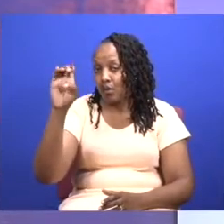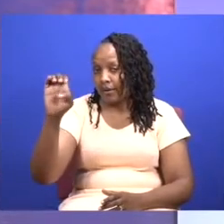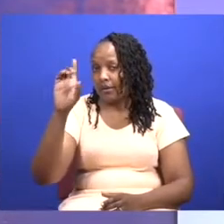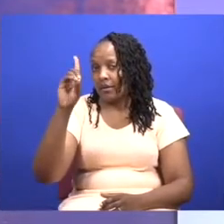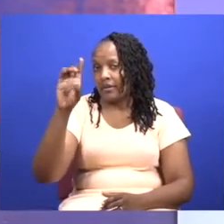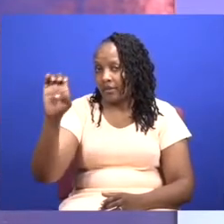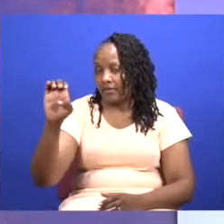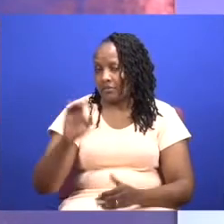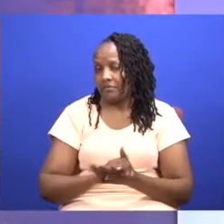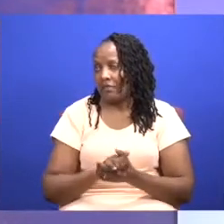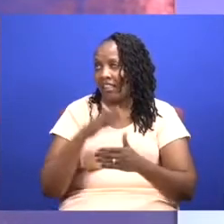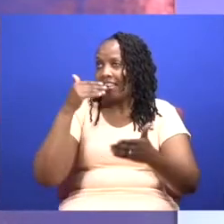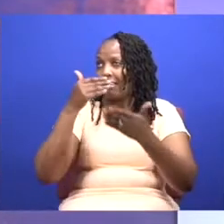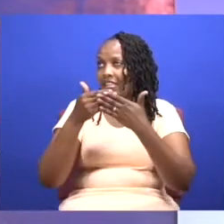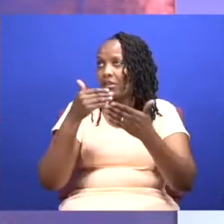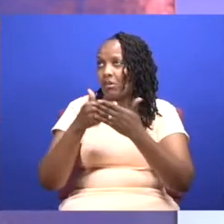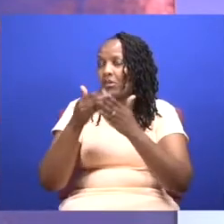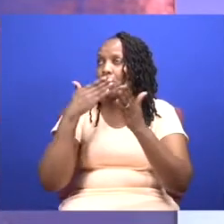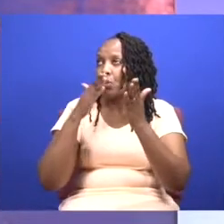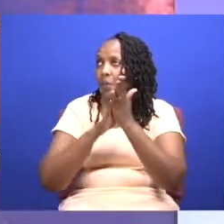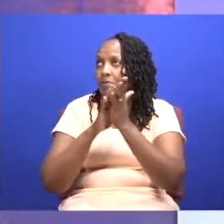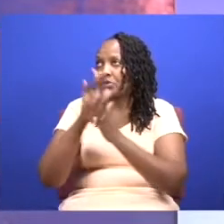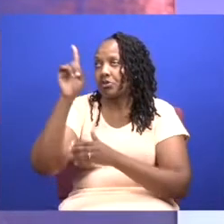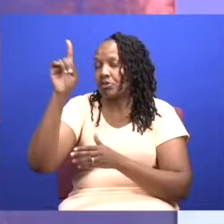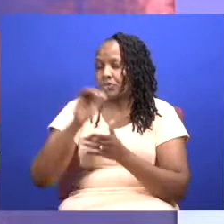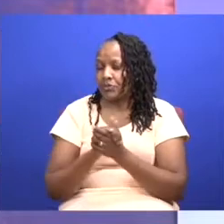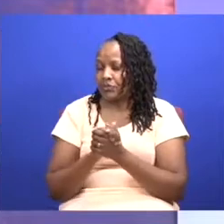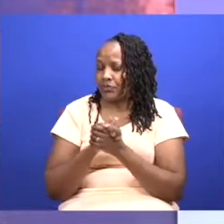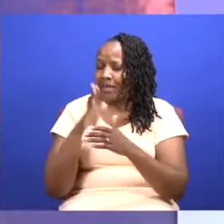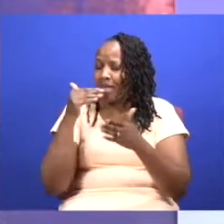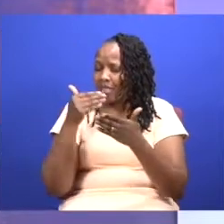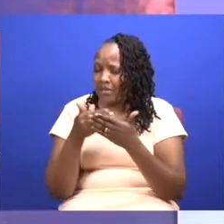and we praise you. Thank you, Heavenly Father, God Almighty,